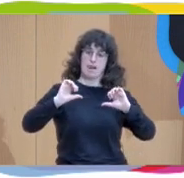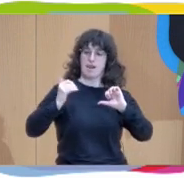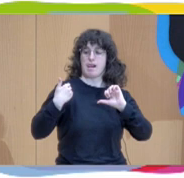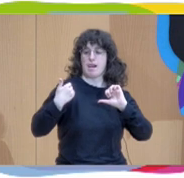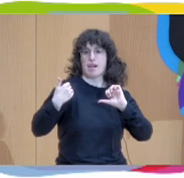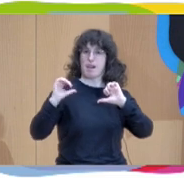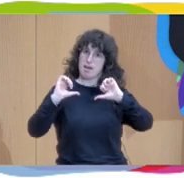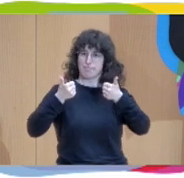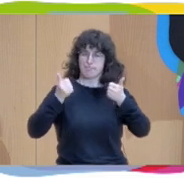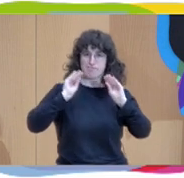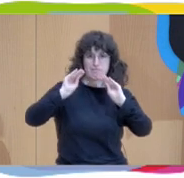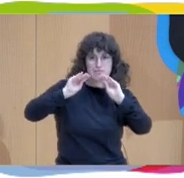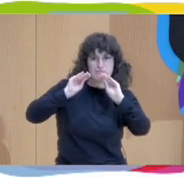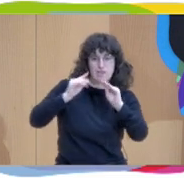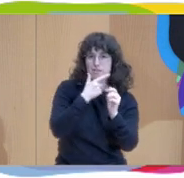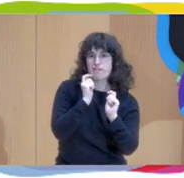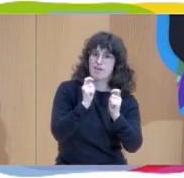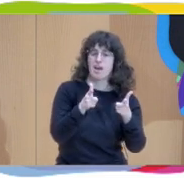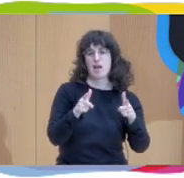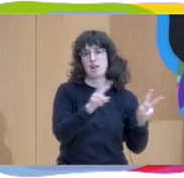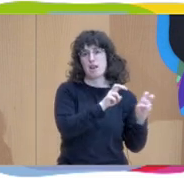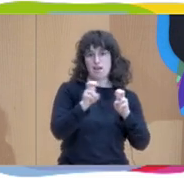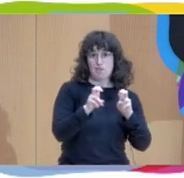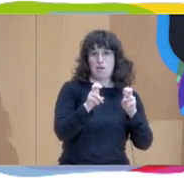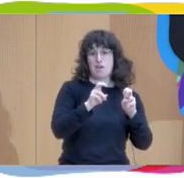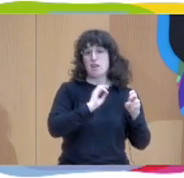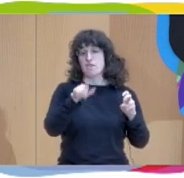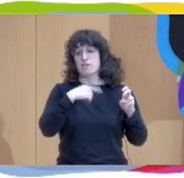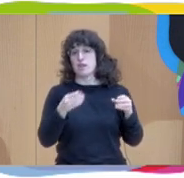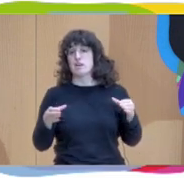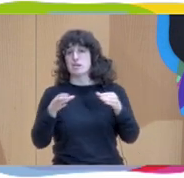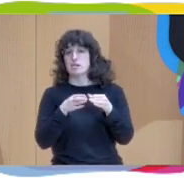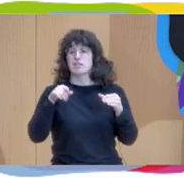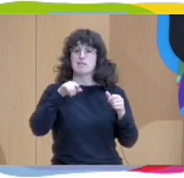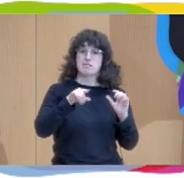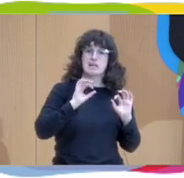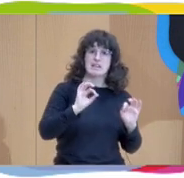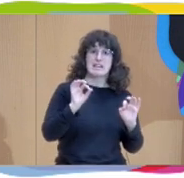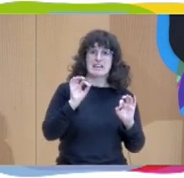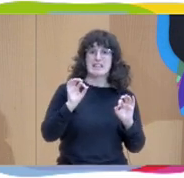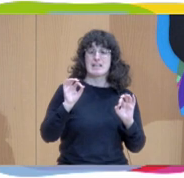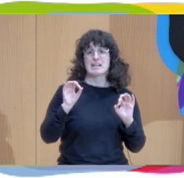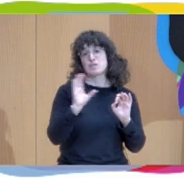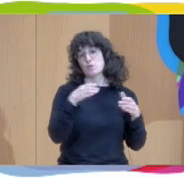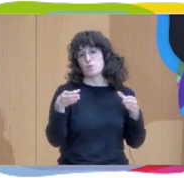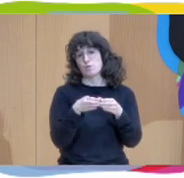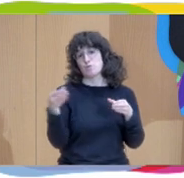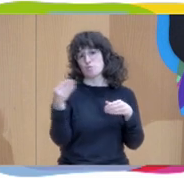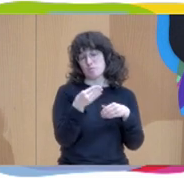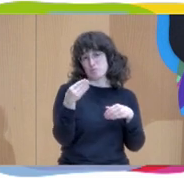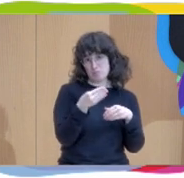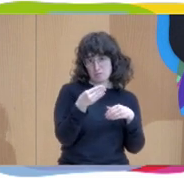B members because they finished a year ago. But I think that it would be a good idea.